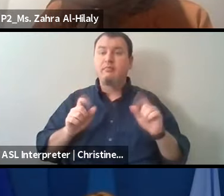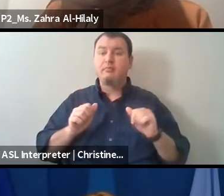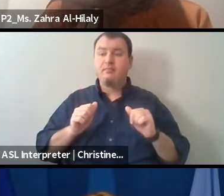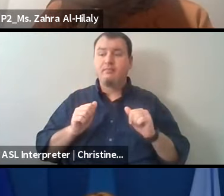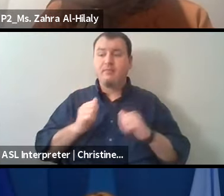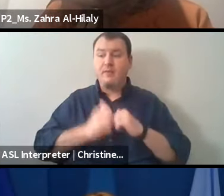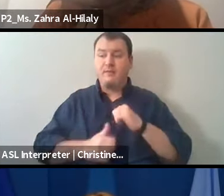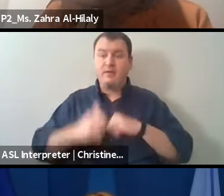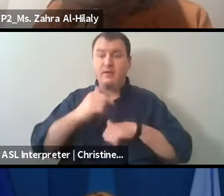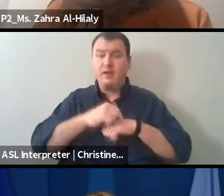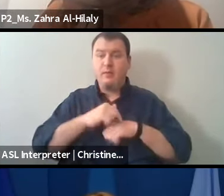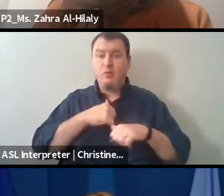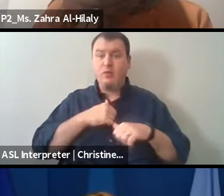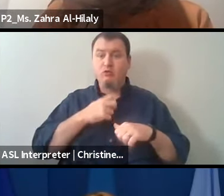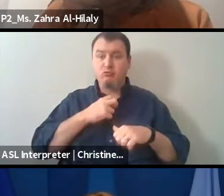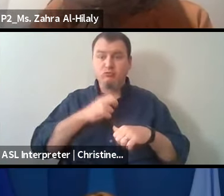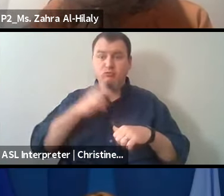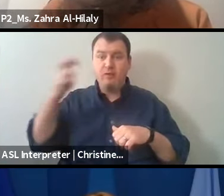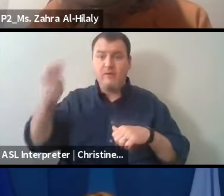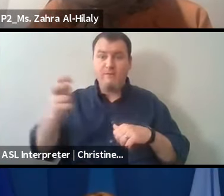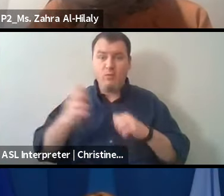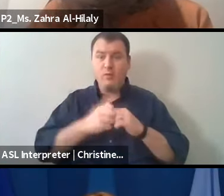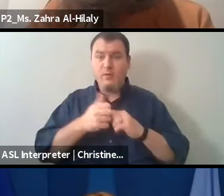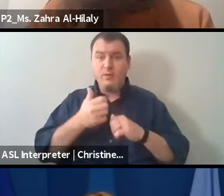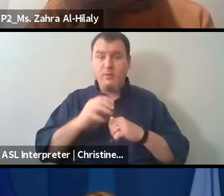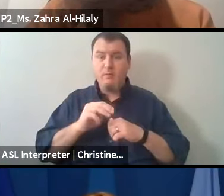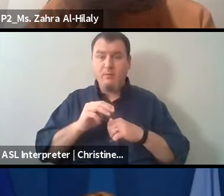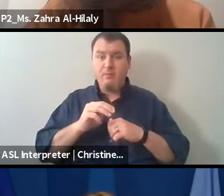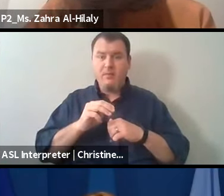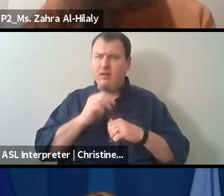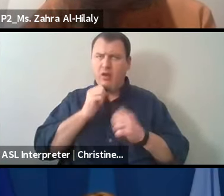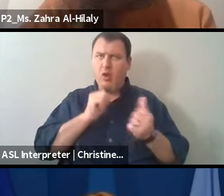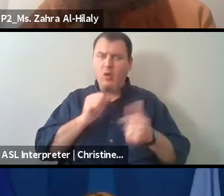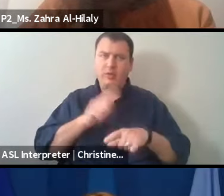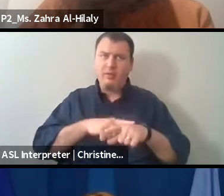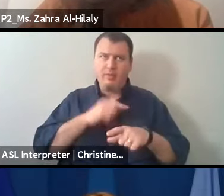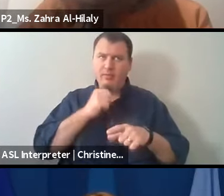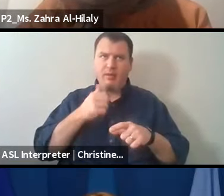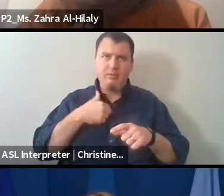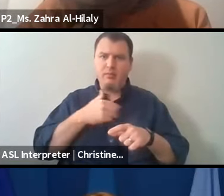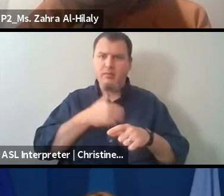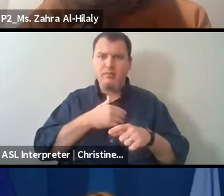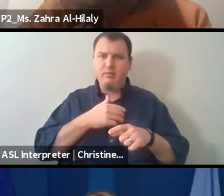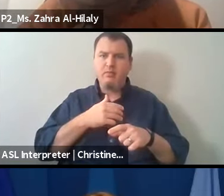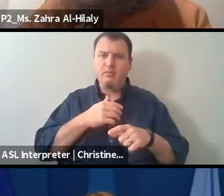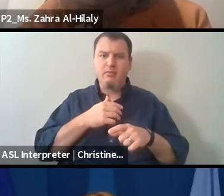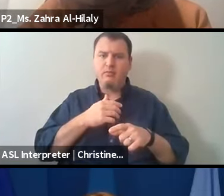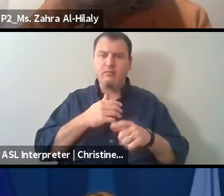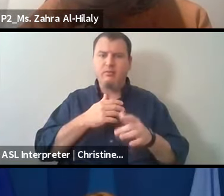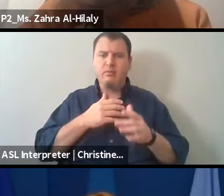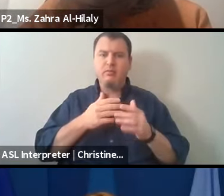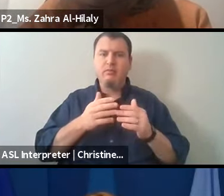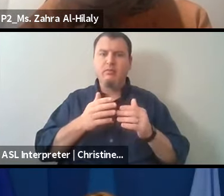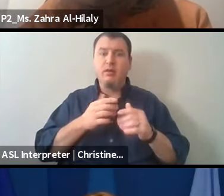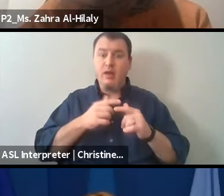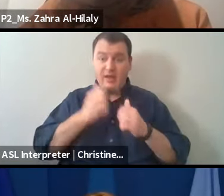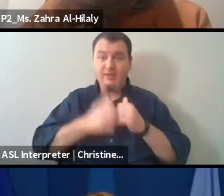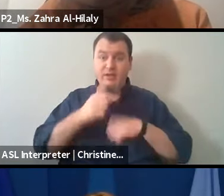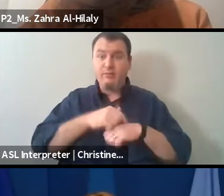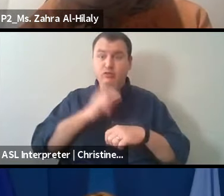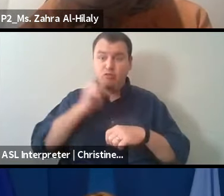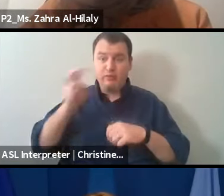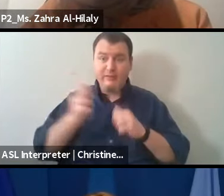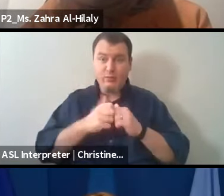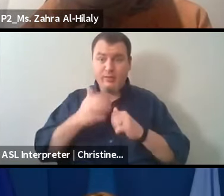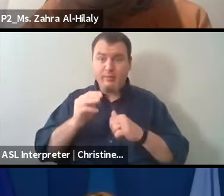we travel with him, not all the time because I'm no longer Minister of Foreign Affairs, but every time we travel with